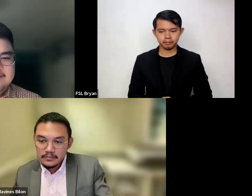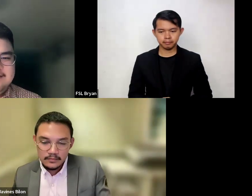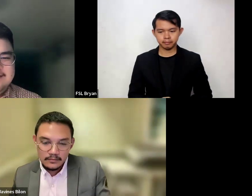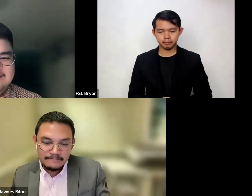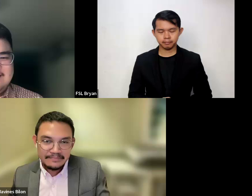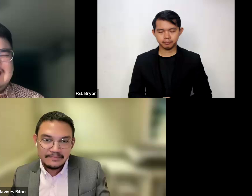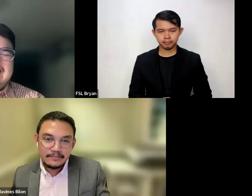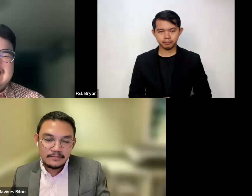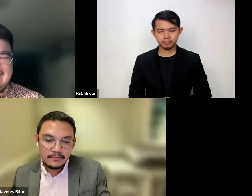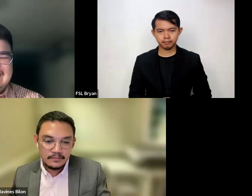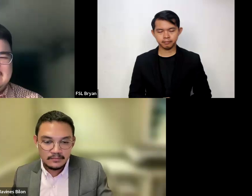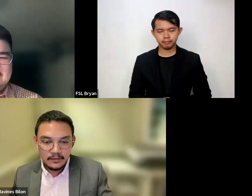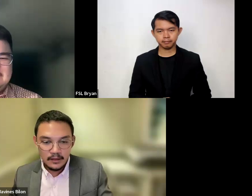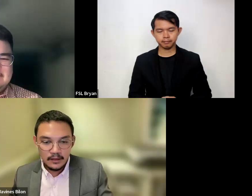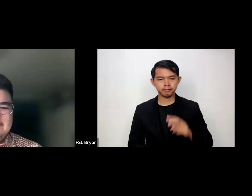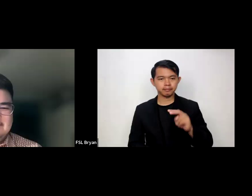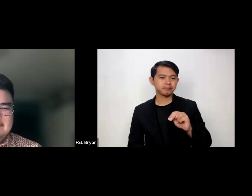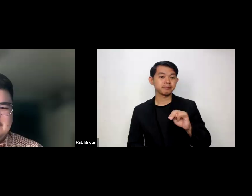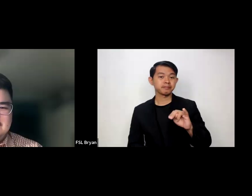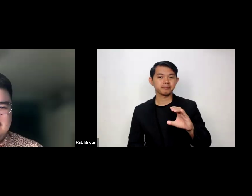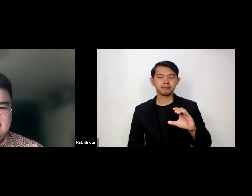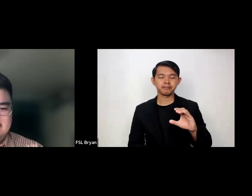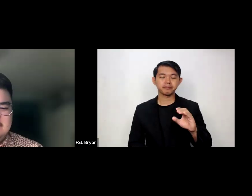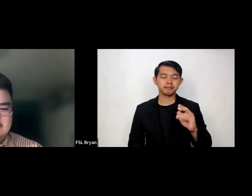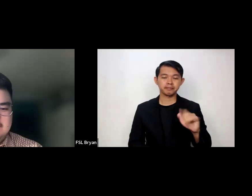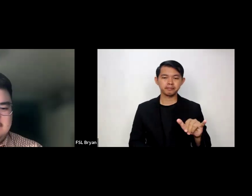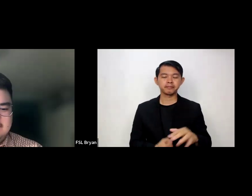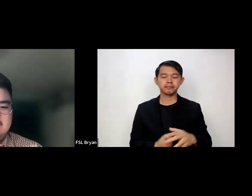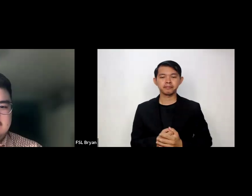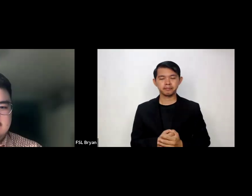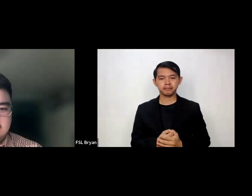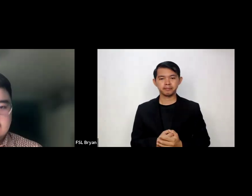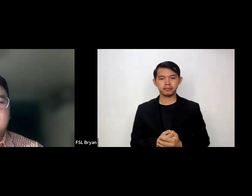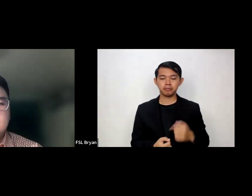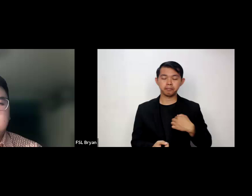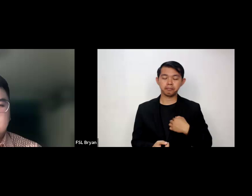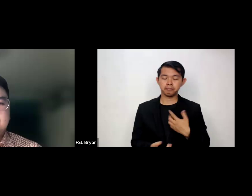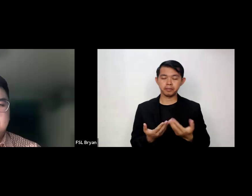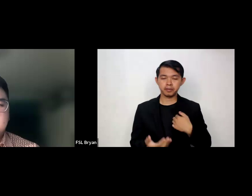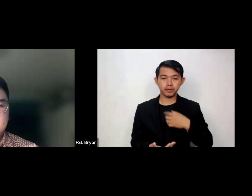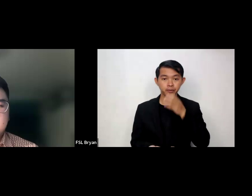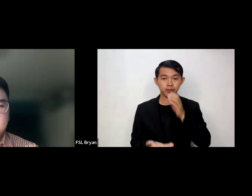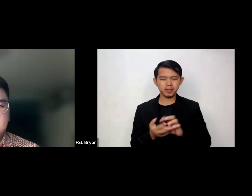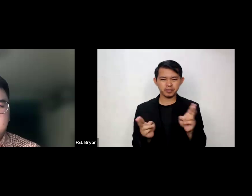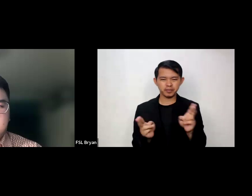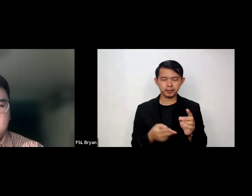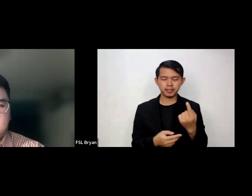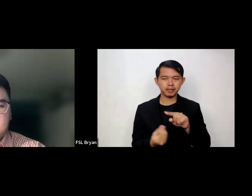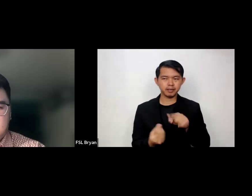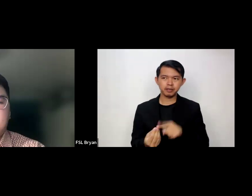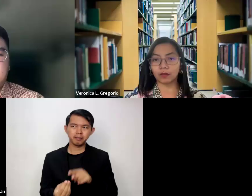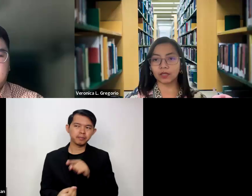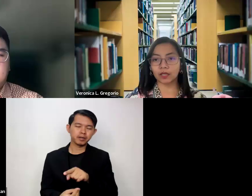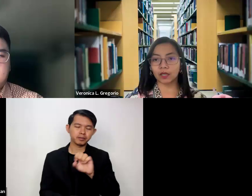Yeah, hi again. I think I'll just give a short comment dun sa sinabi ni Xavier